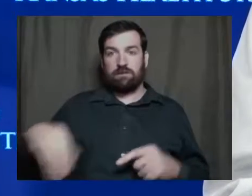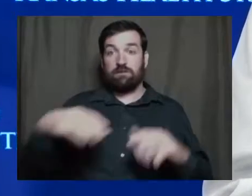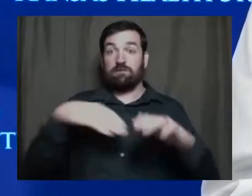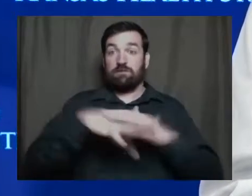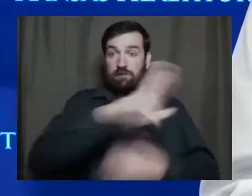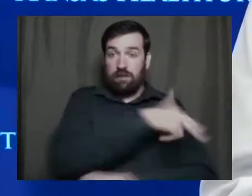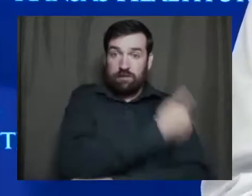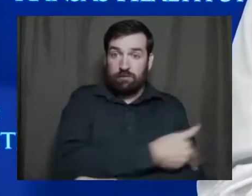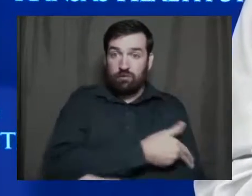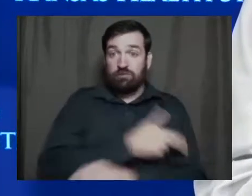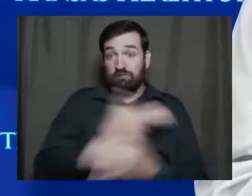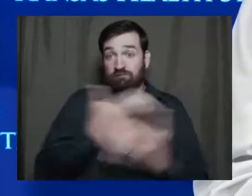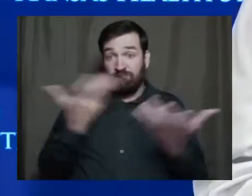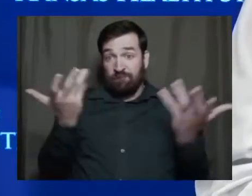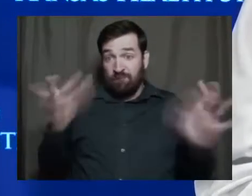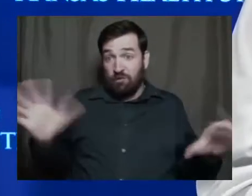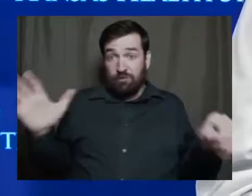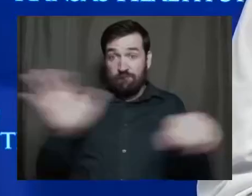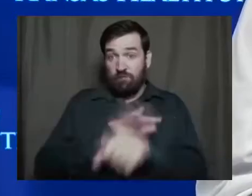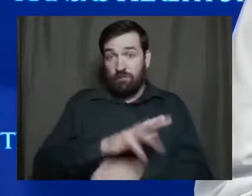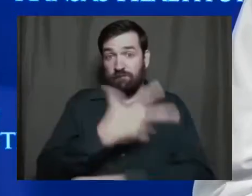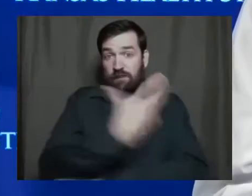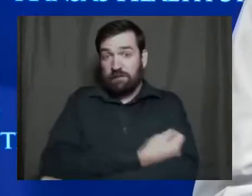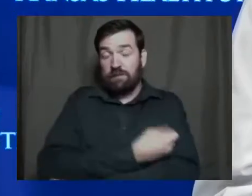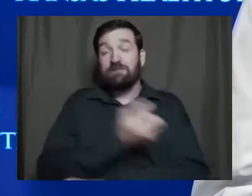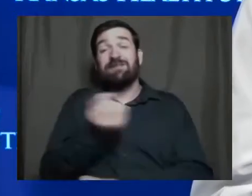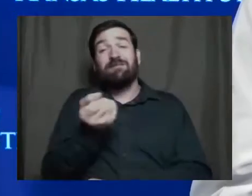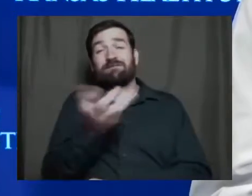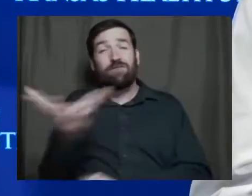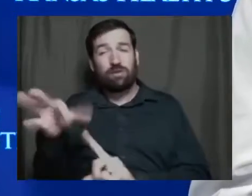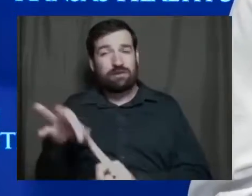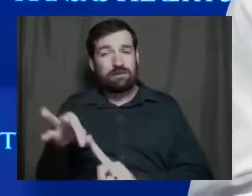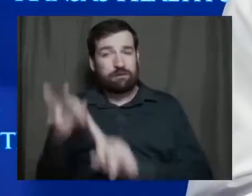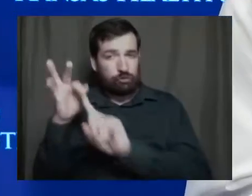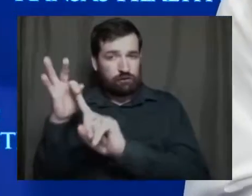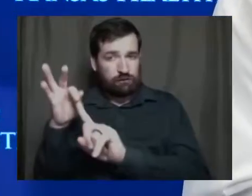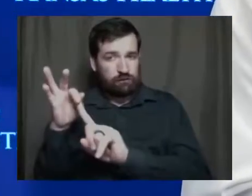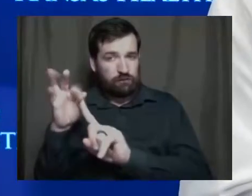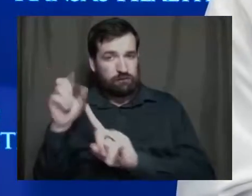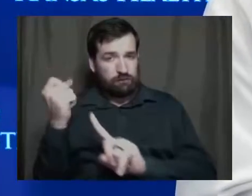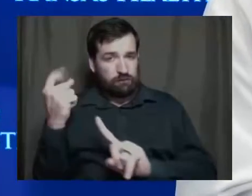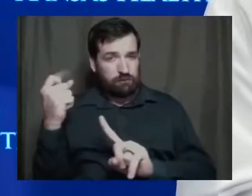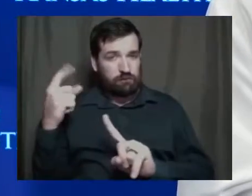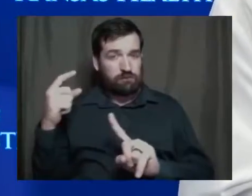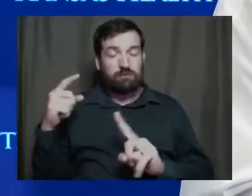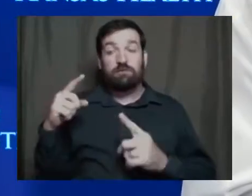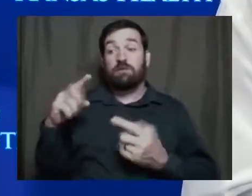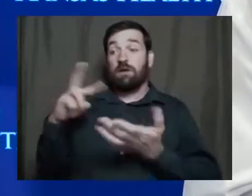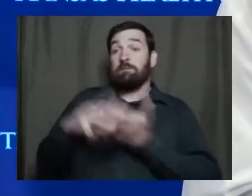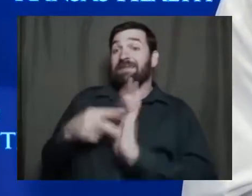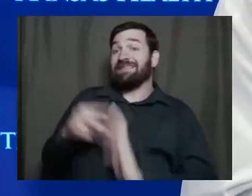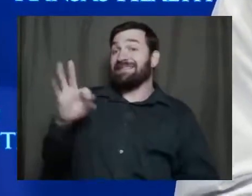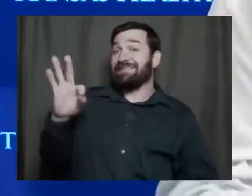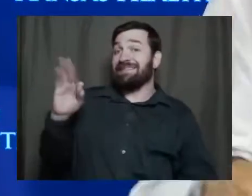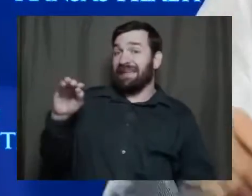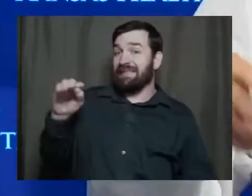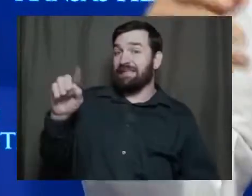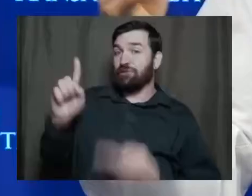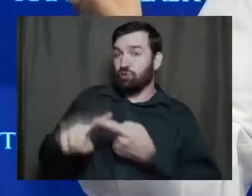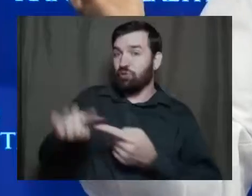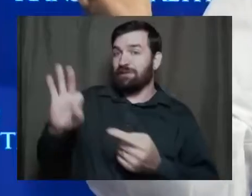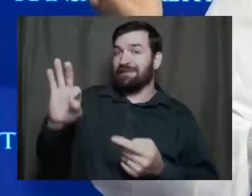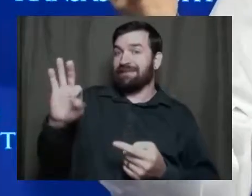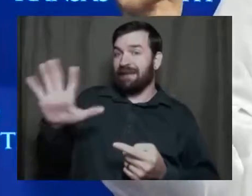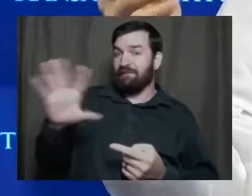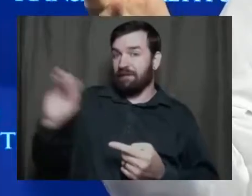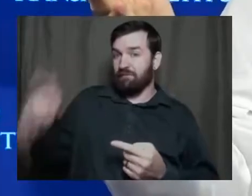fully vaccinated. And a couple of caveats to that. So first of all, that means 90 to 95% of people are unvaccinated. So if you think we have a